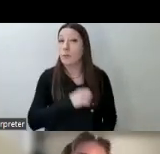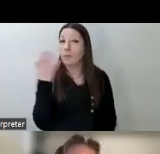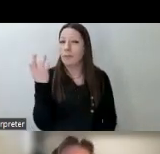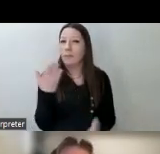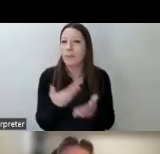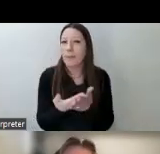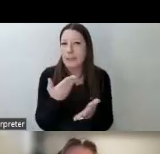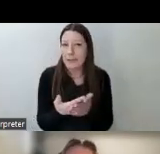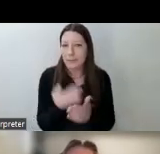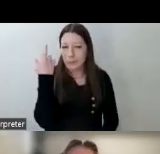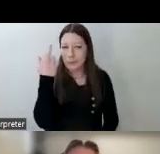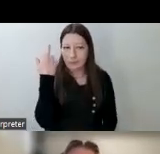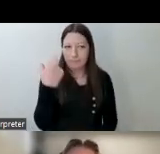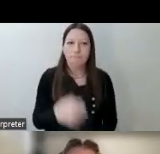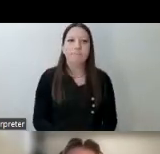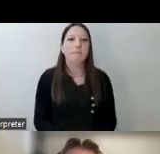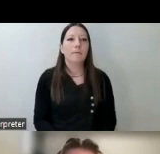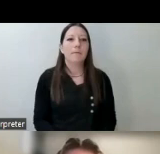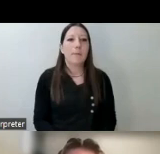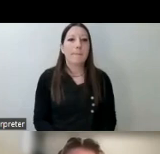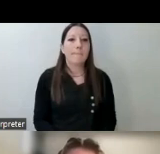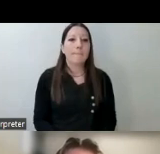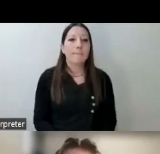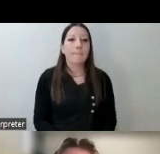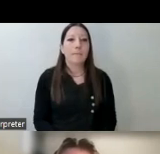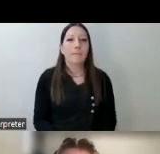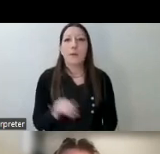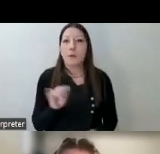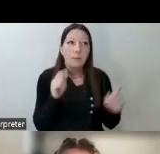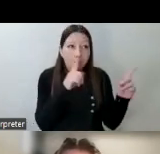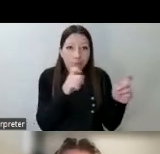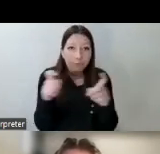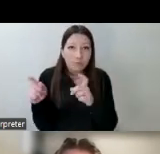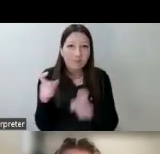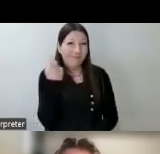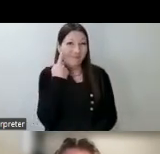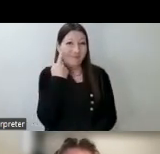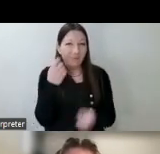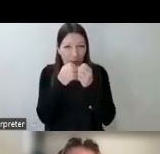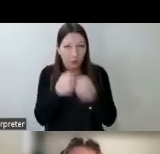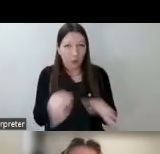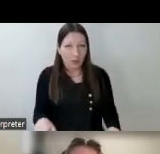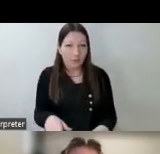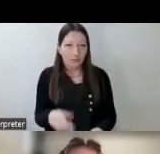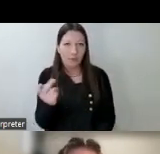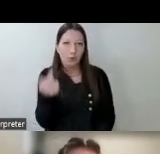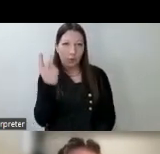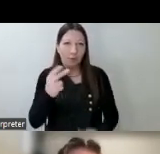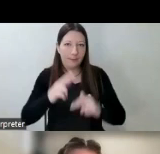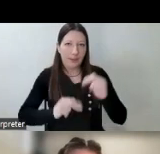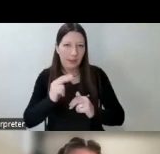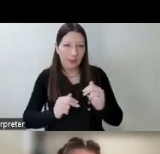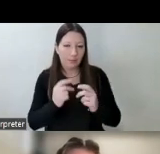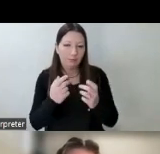Moving on, I also wanted to touch on the more recent losses of two other prominent buildings in and near the community. On the left is an